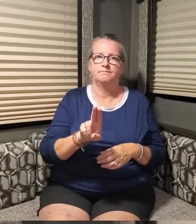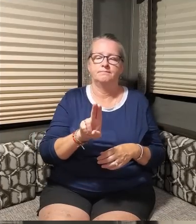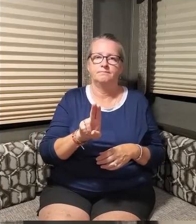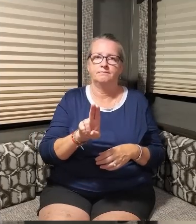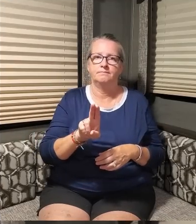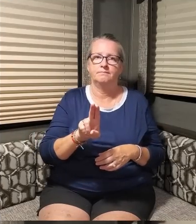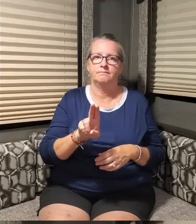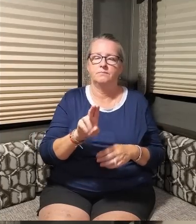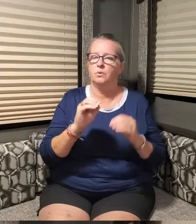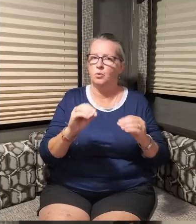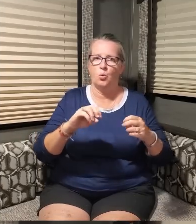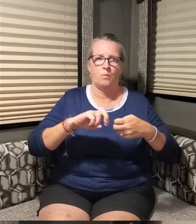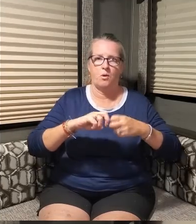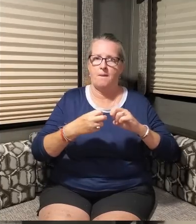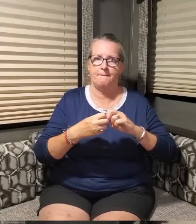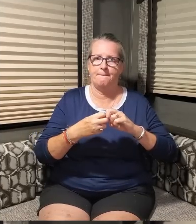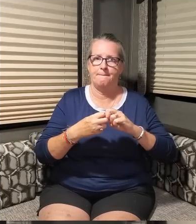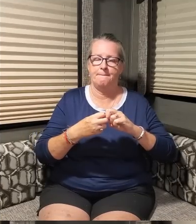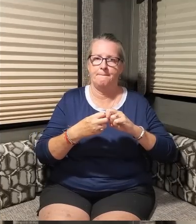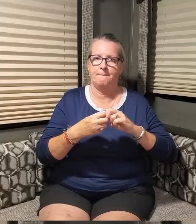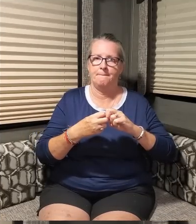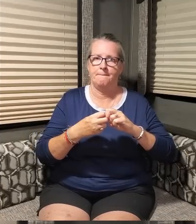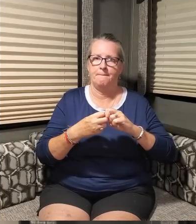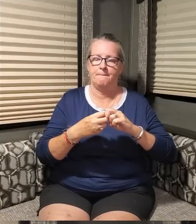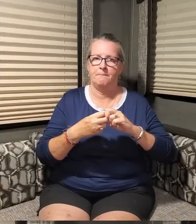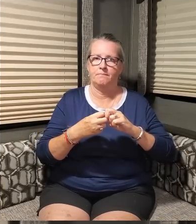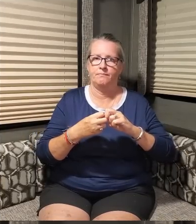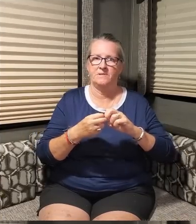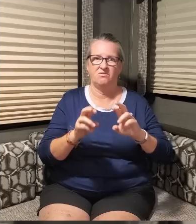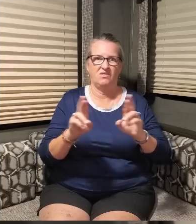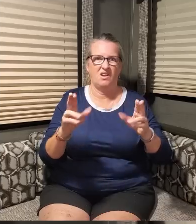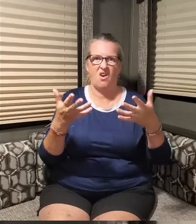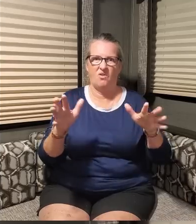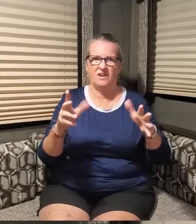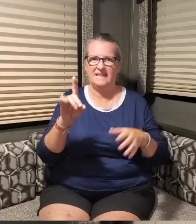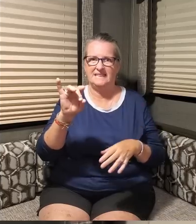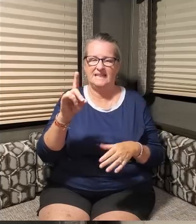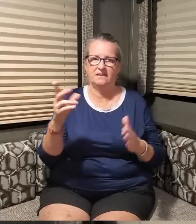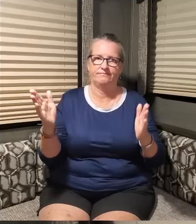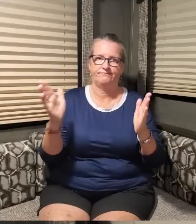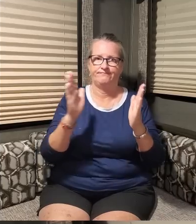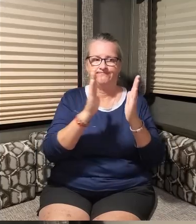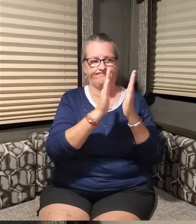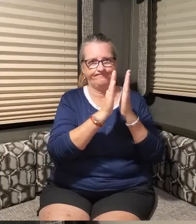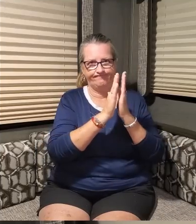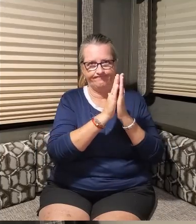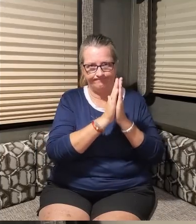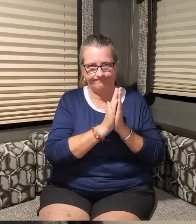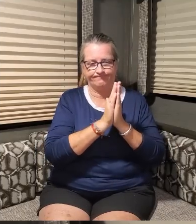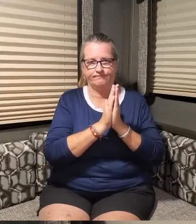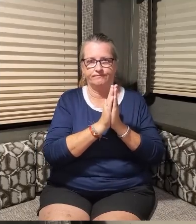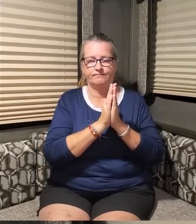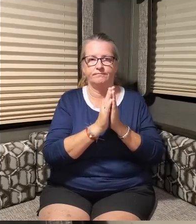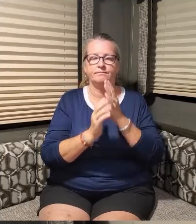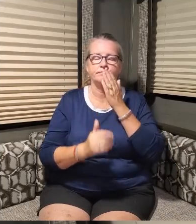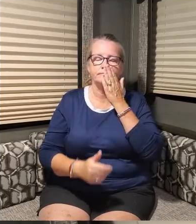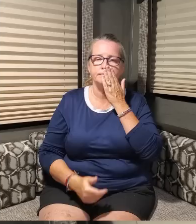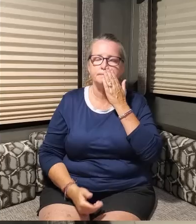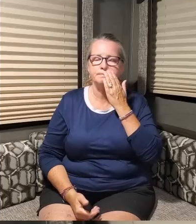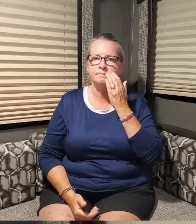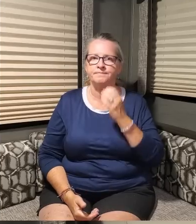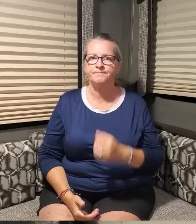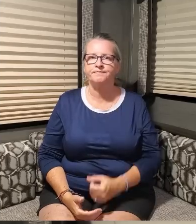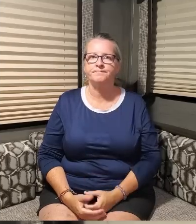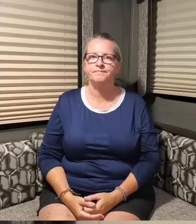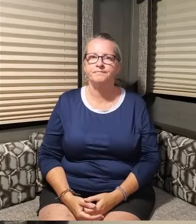one above, one below, no problem. Here, I've already put the tape on, put it on there, line it up,